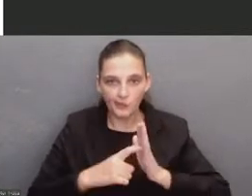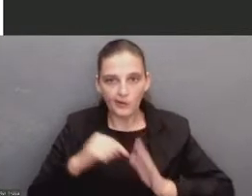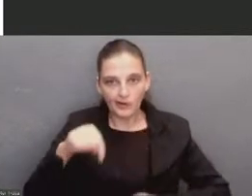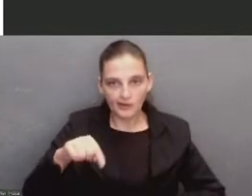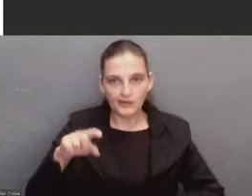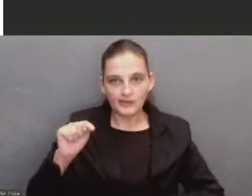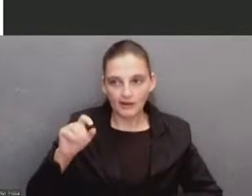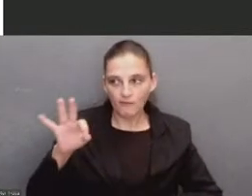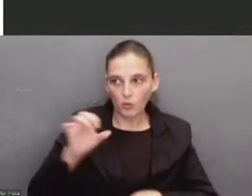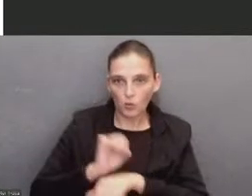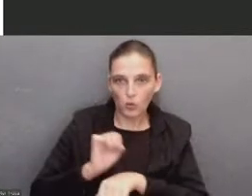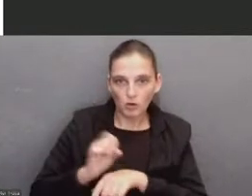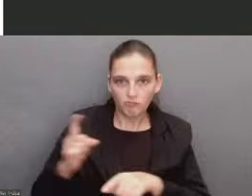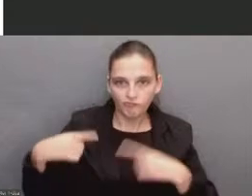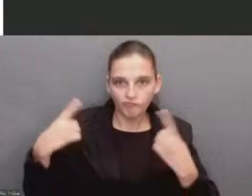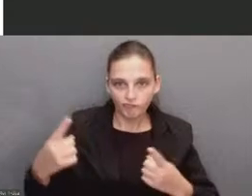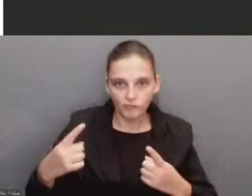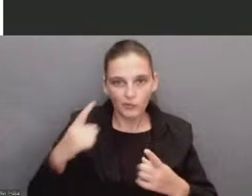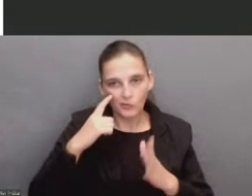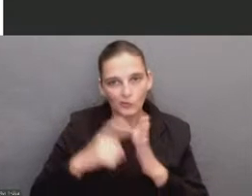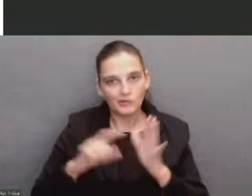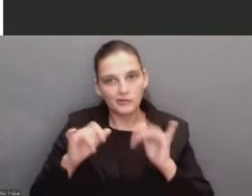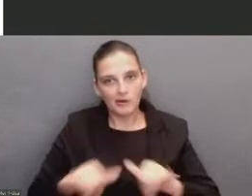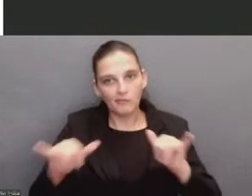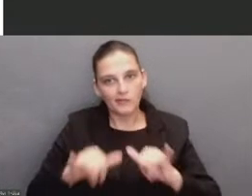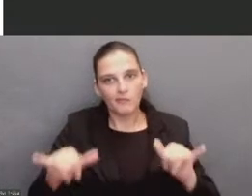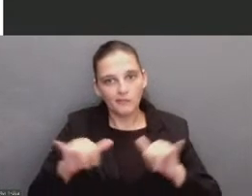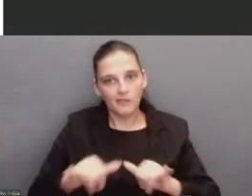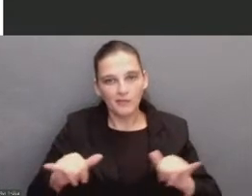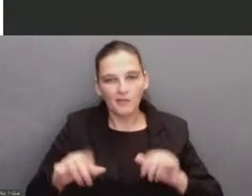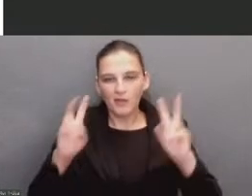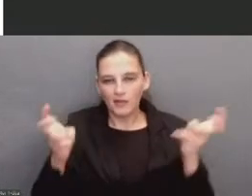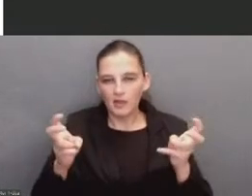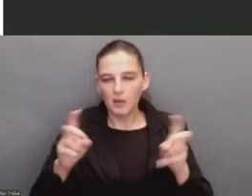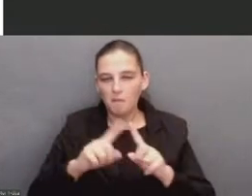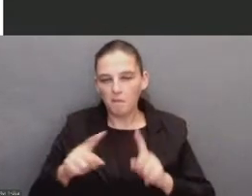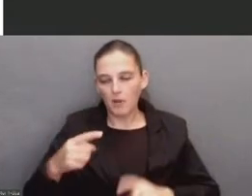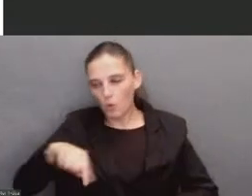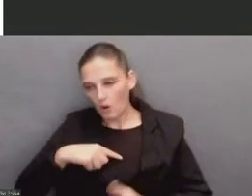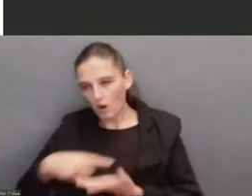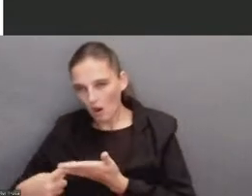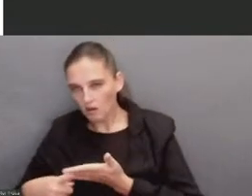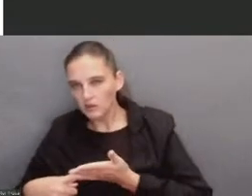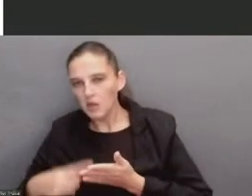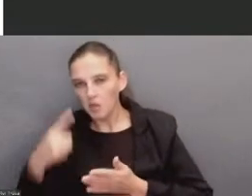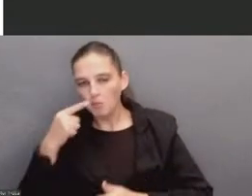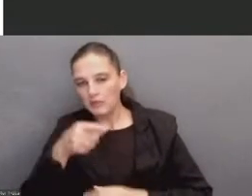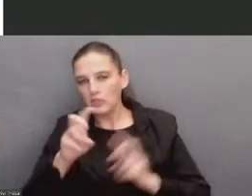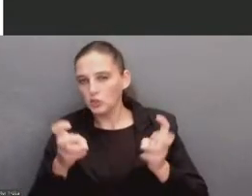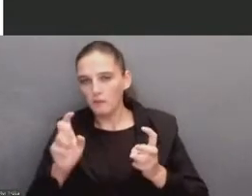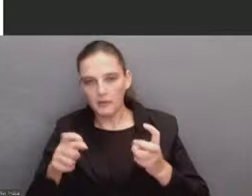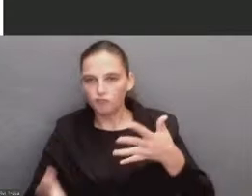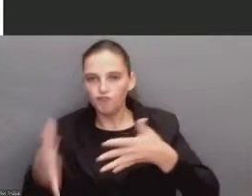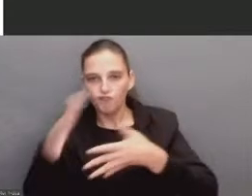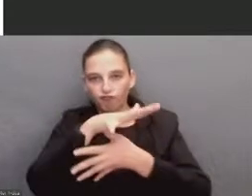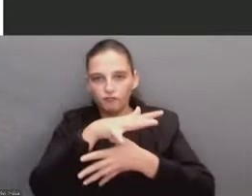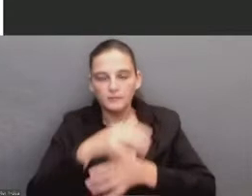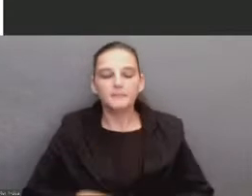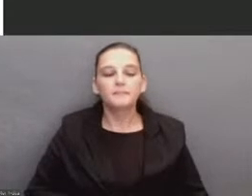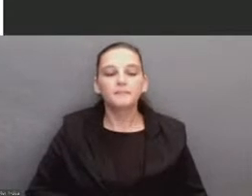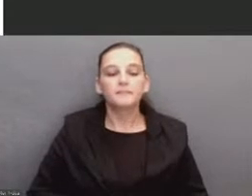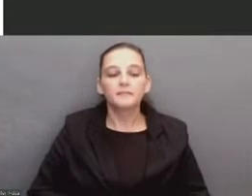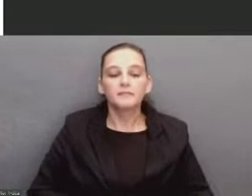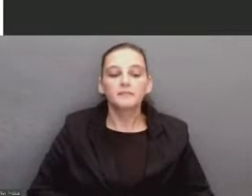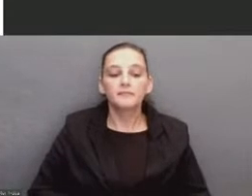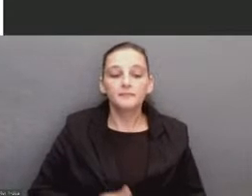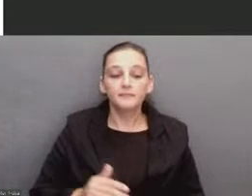several months, but we thought it was really, really important to elevate that issue again here. Our second problem statement